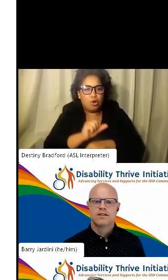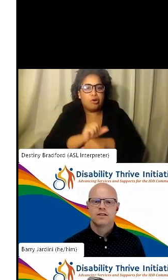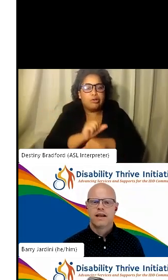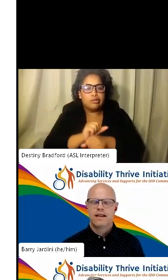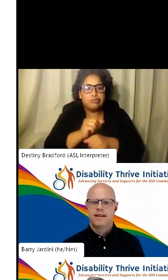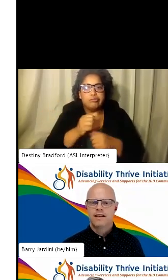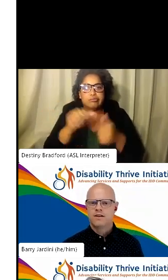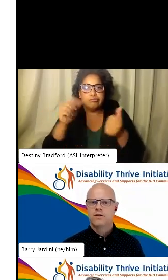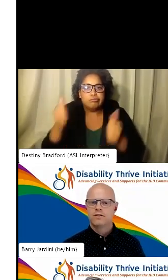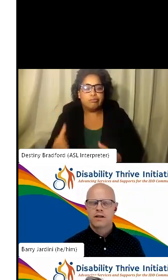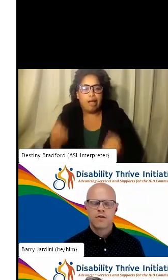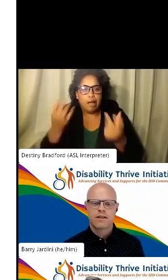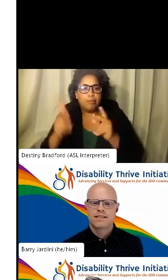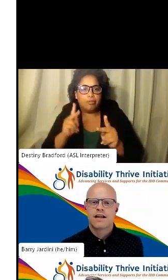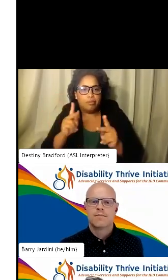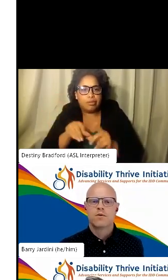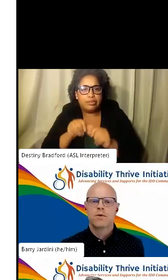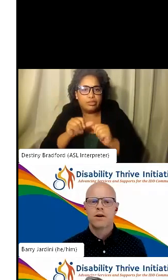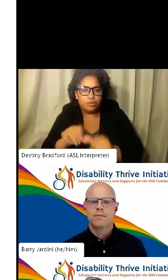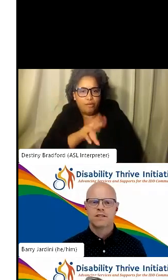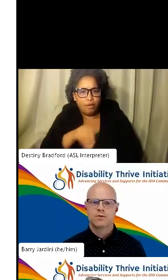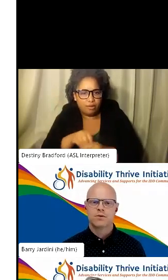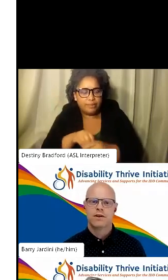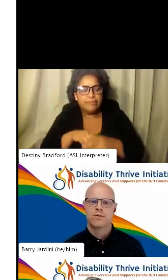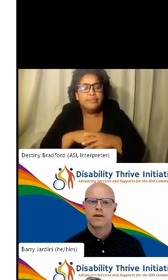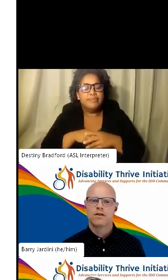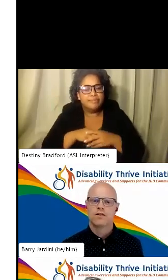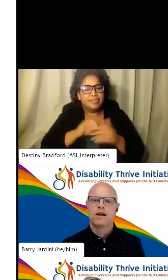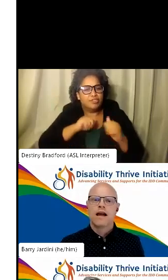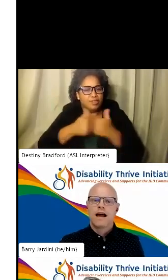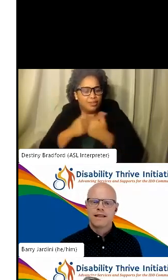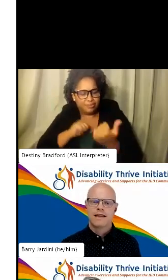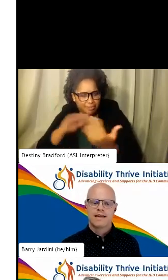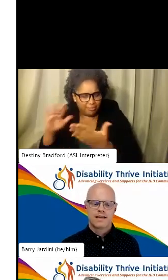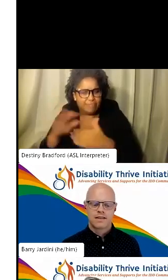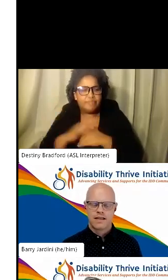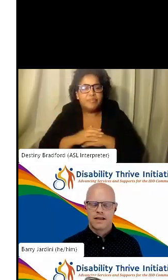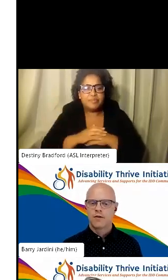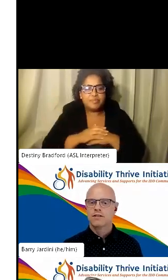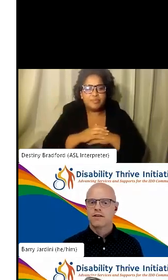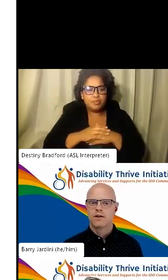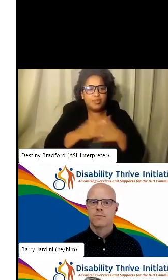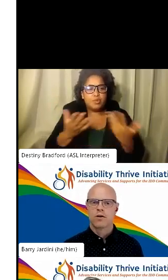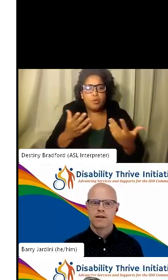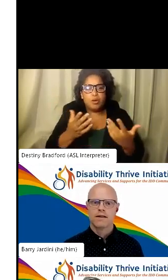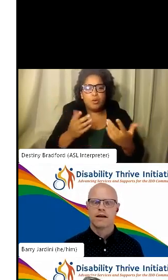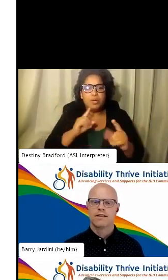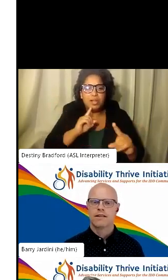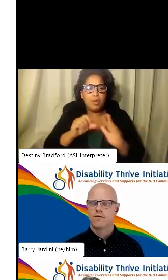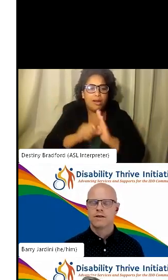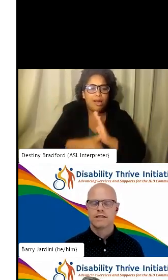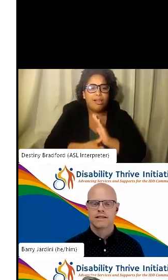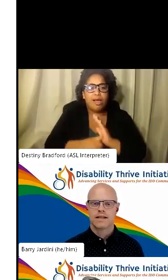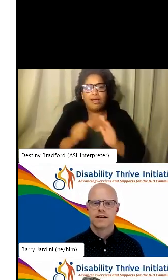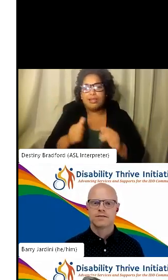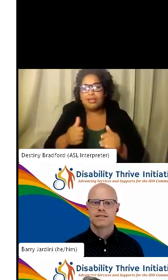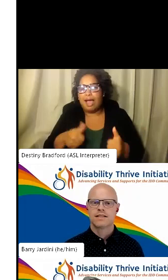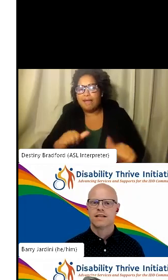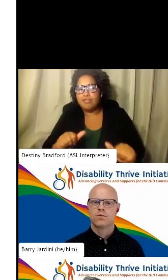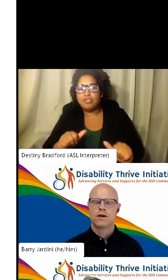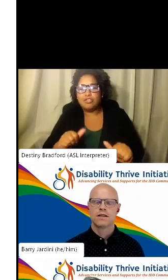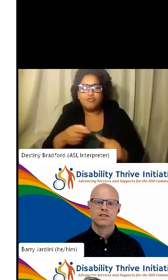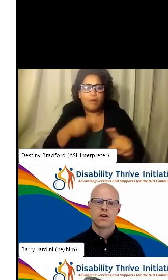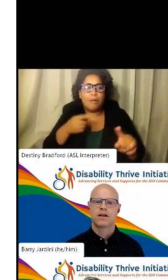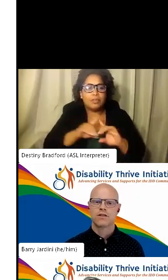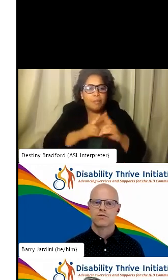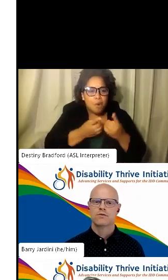And in covering this topic, we want to make sure that we are highlighting the efforts of the department that they've recently announced,